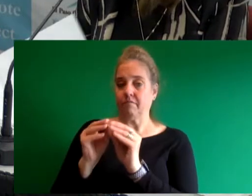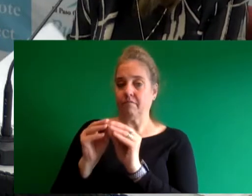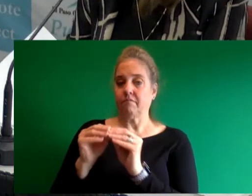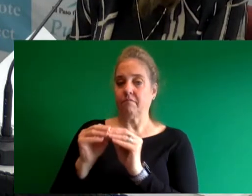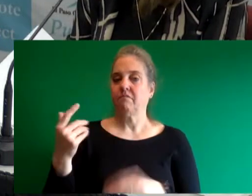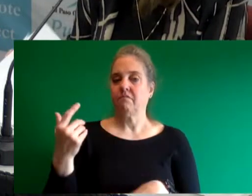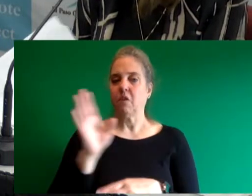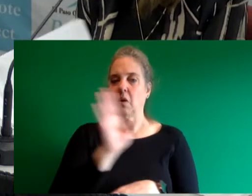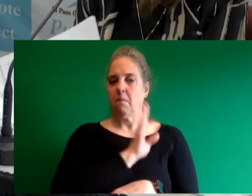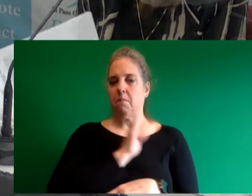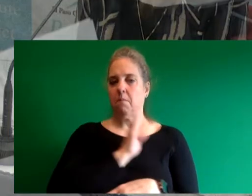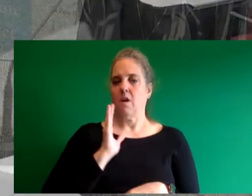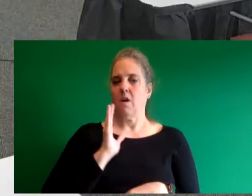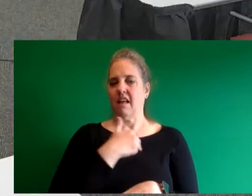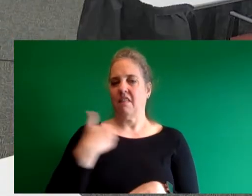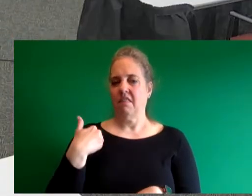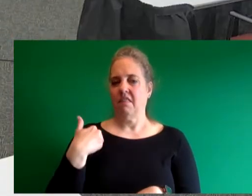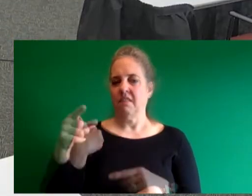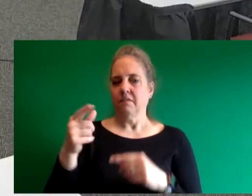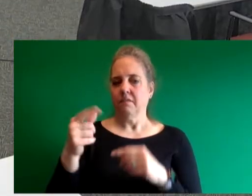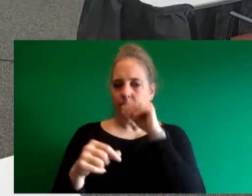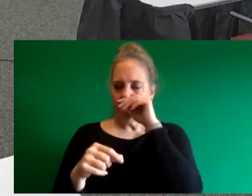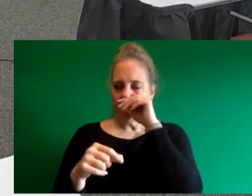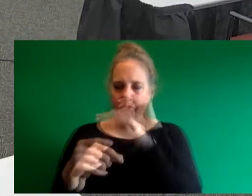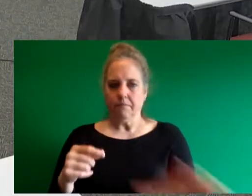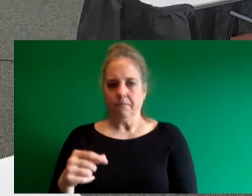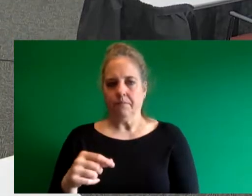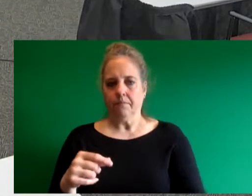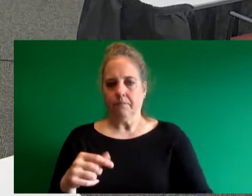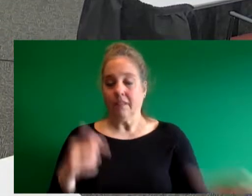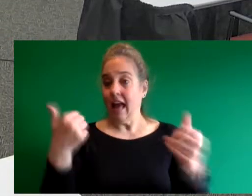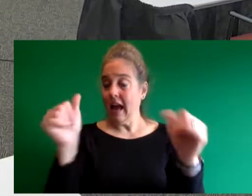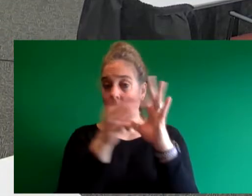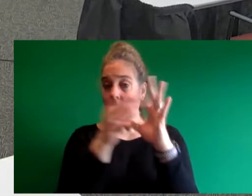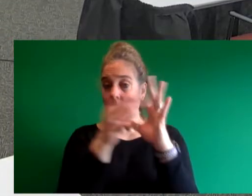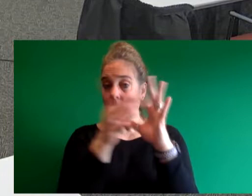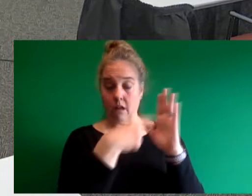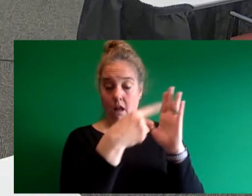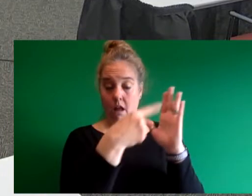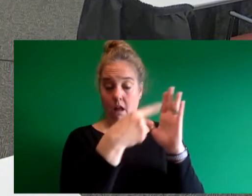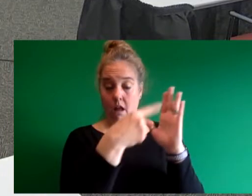Any comments? Otherwise, I'll entertain a motion to approve.